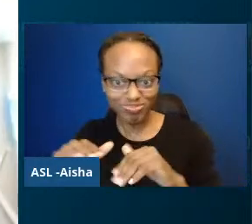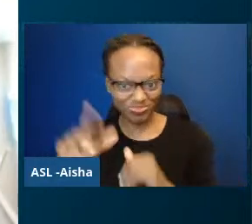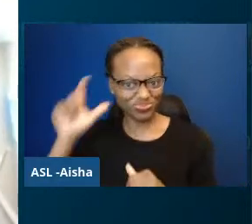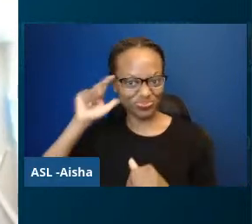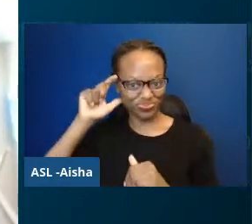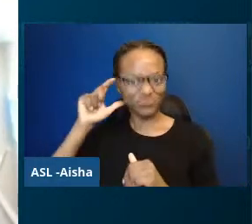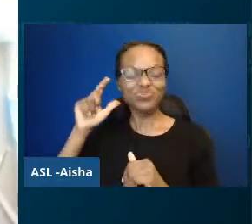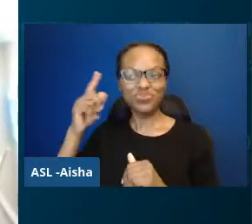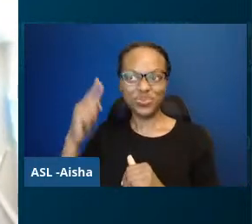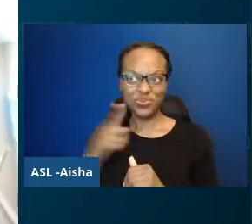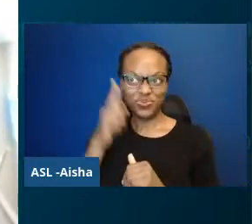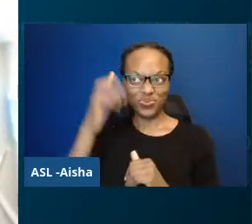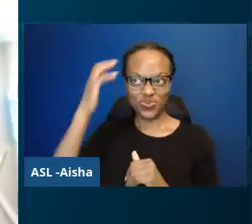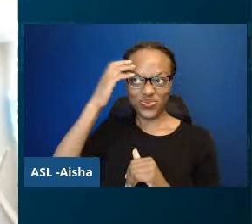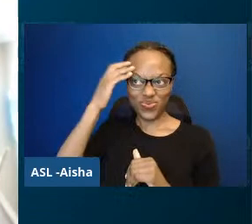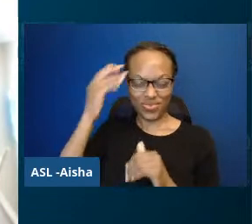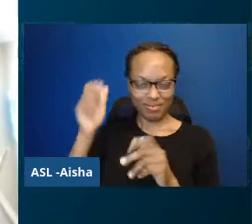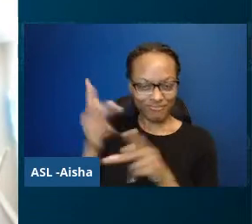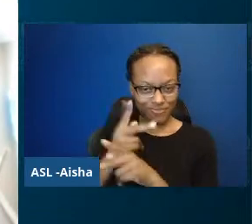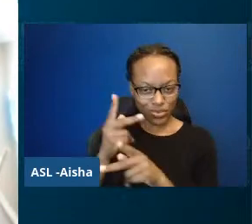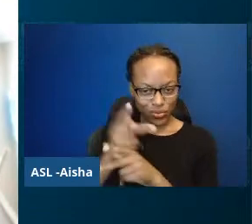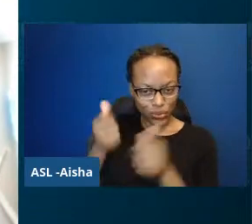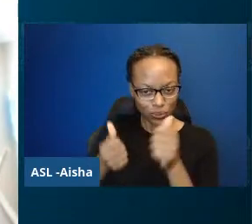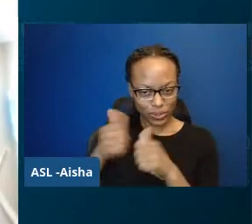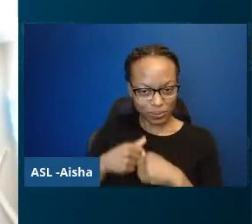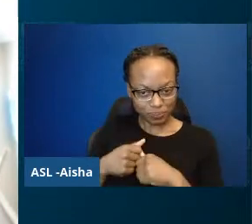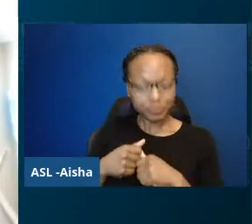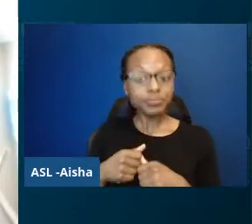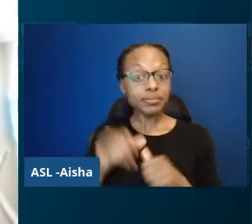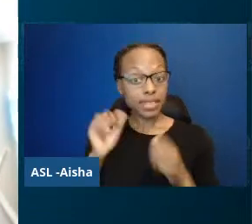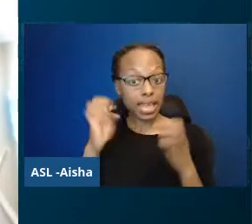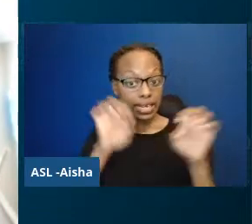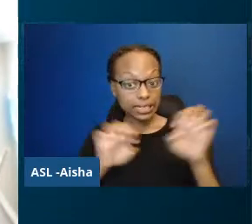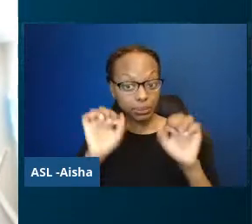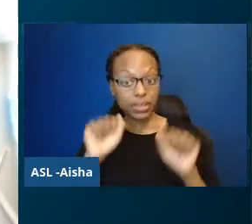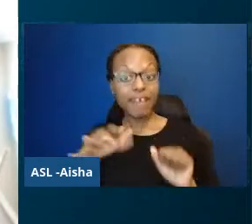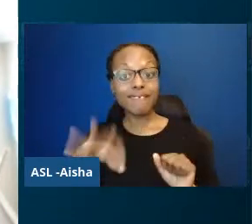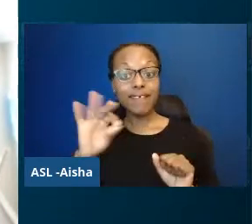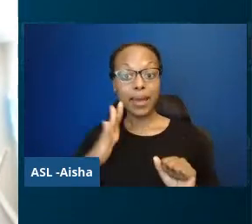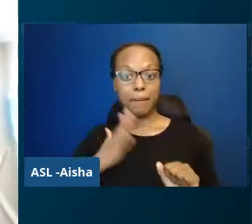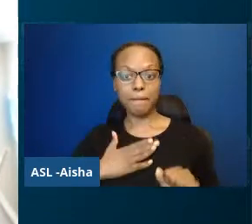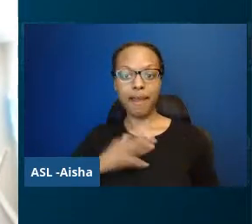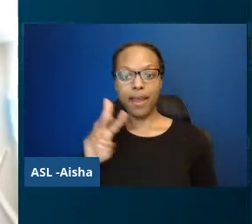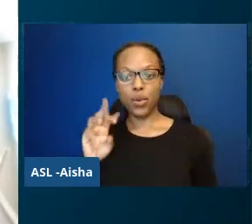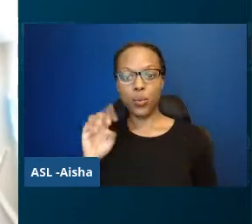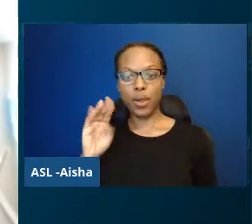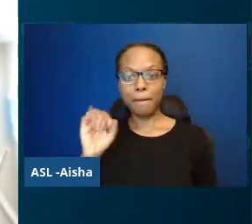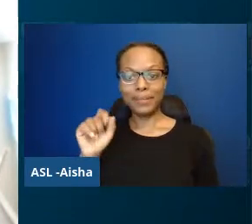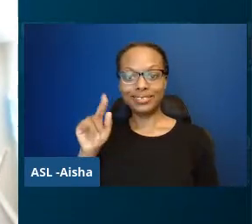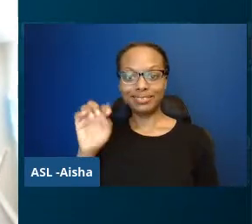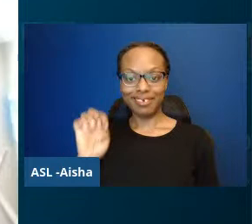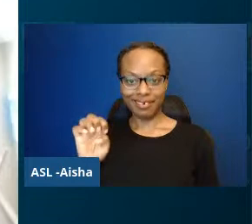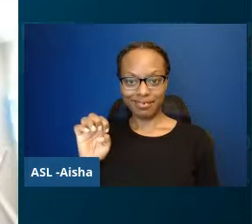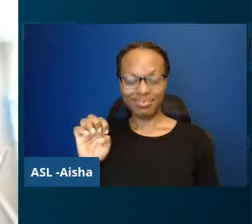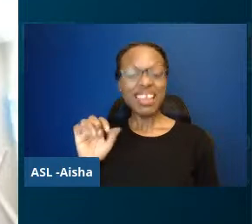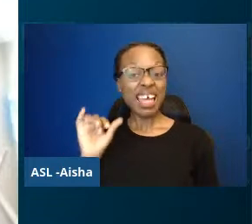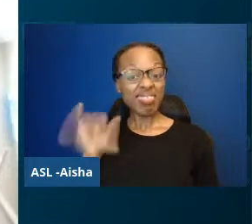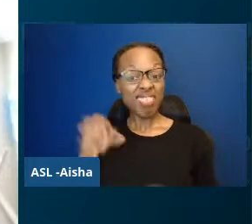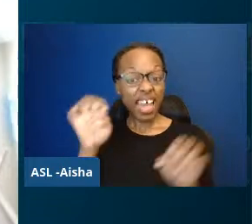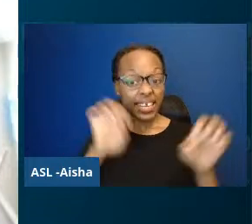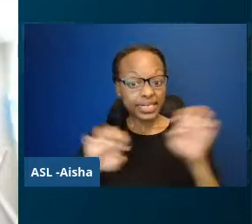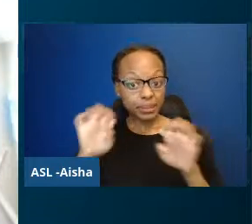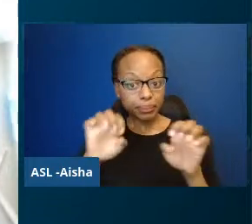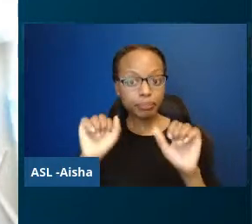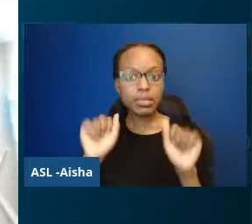at theannegriffith.com. And the great thing about this experiment is you can change up the conditions. You can use a